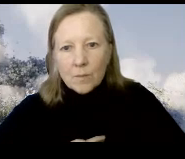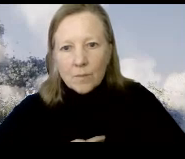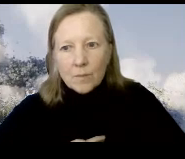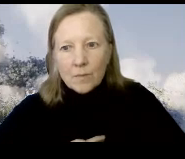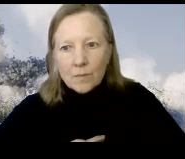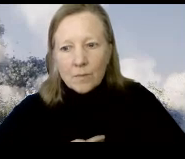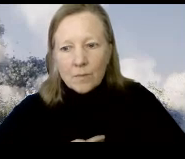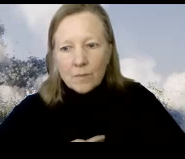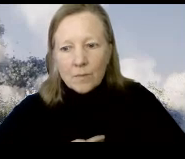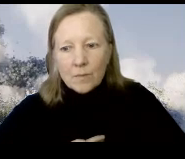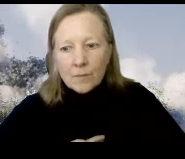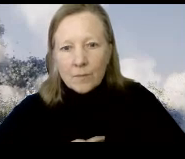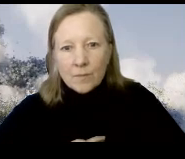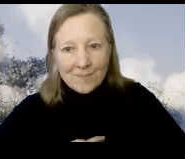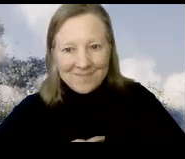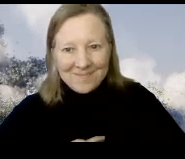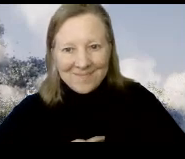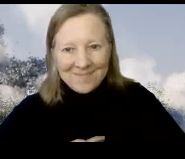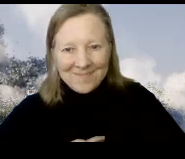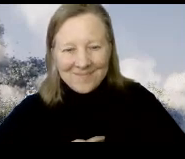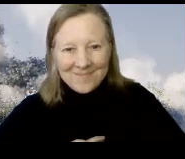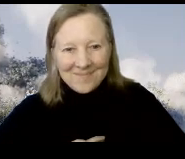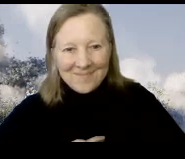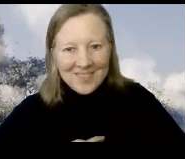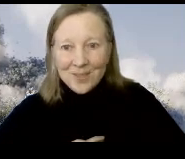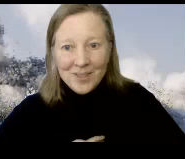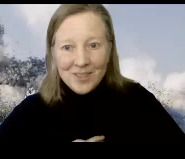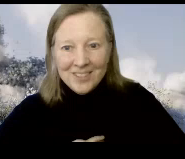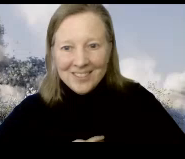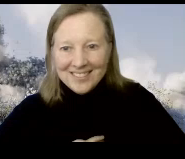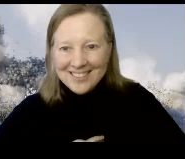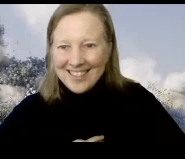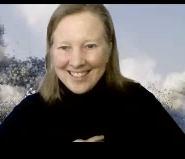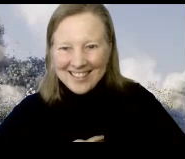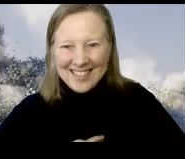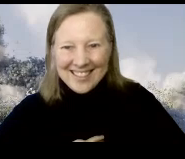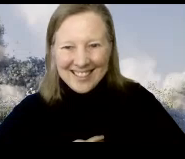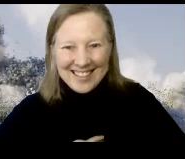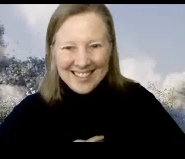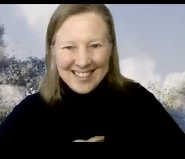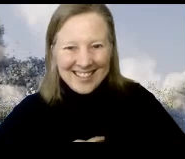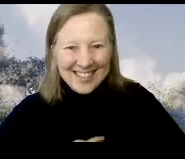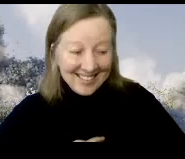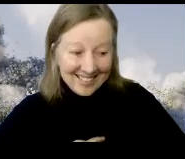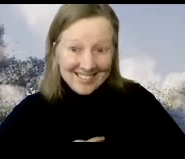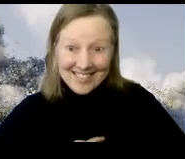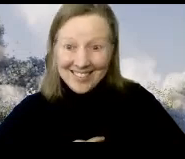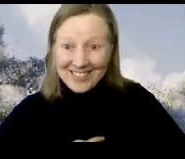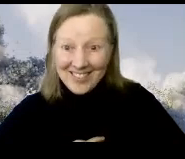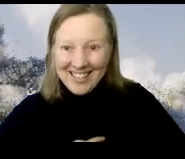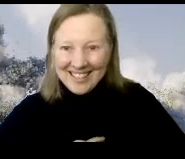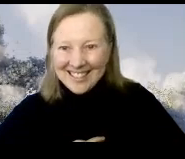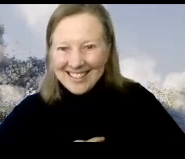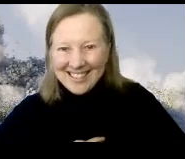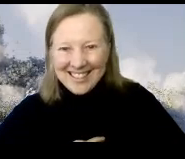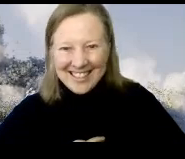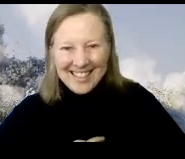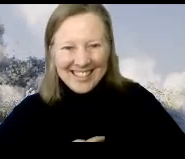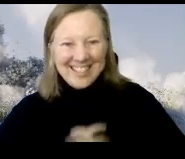so much, Caroline and Rebecca, for joining us today. This is It was wonderful. really very interactive session. Yes, it's